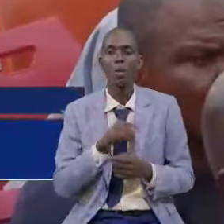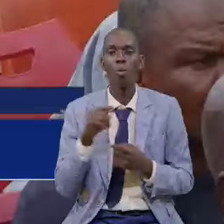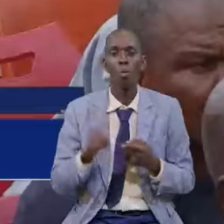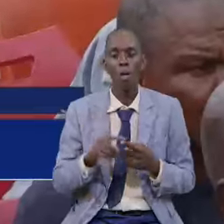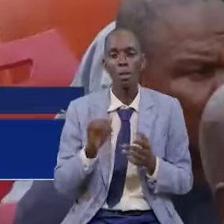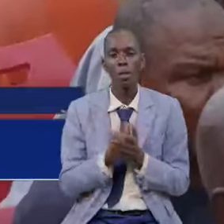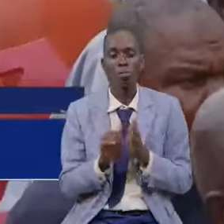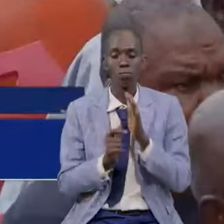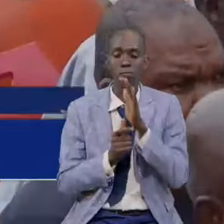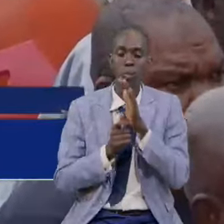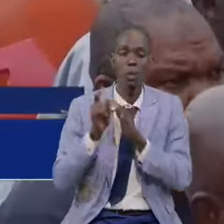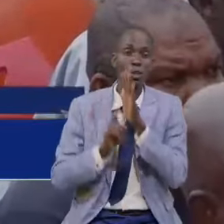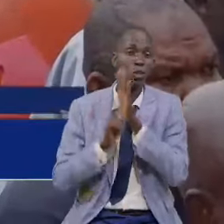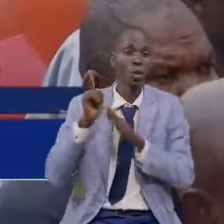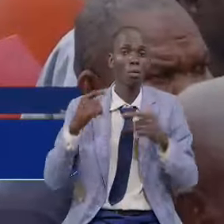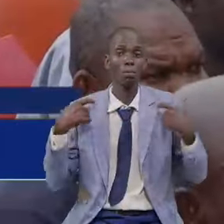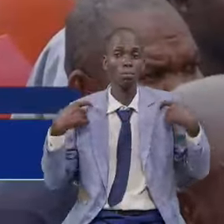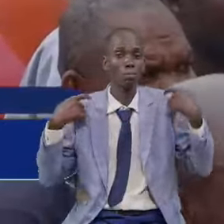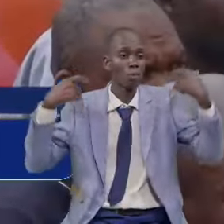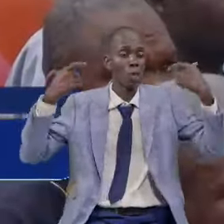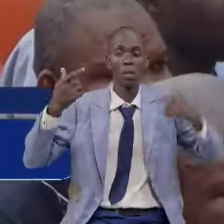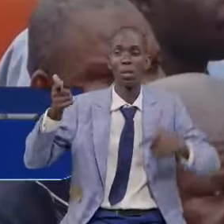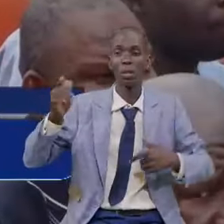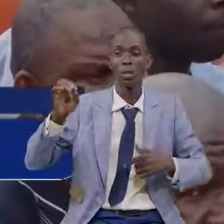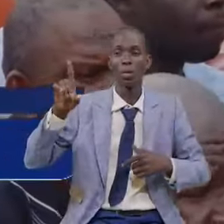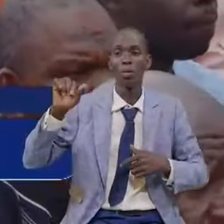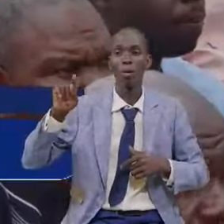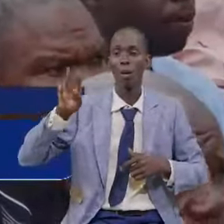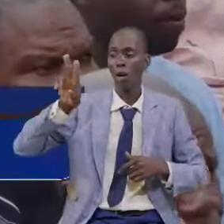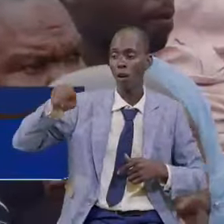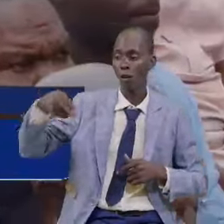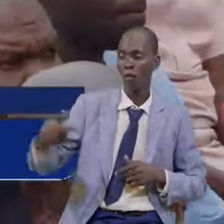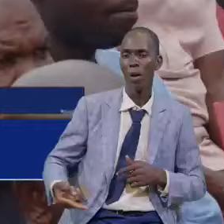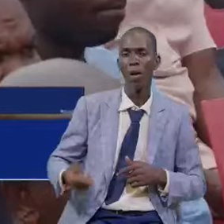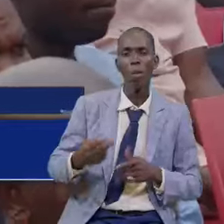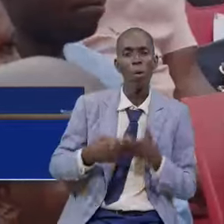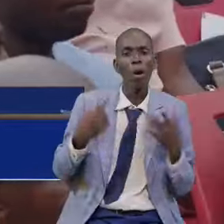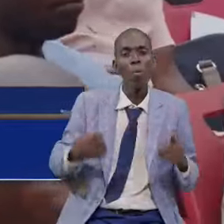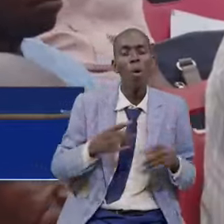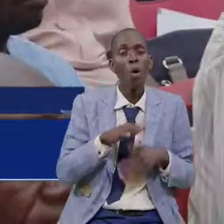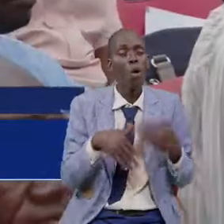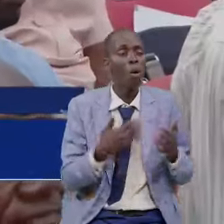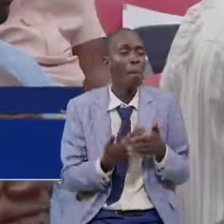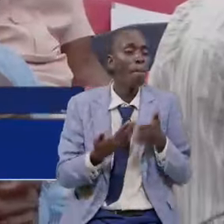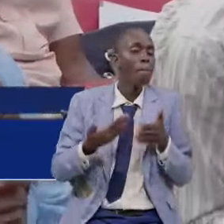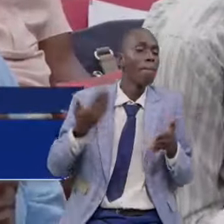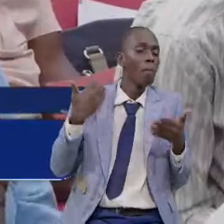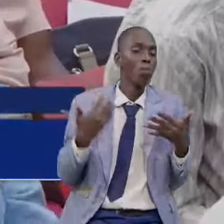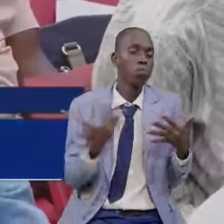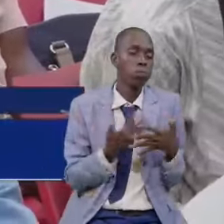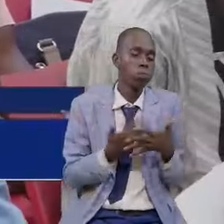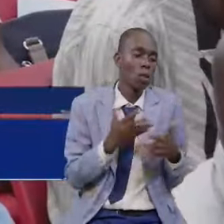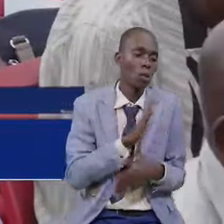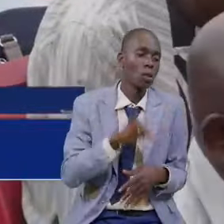down, all the Israelites, they became encouraged. They became like, one of us